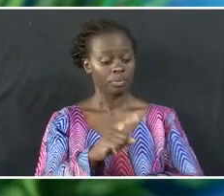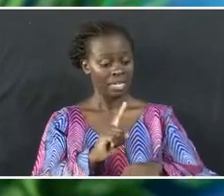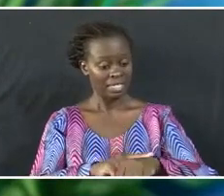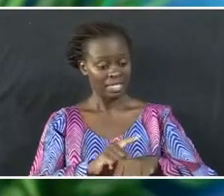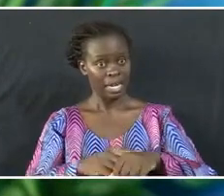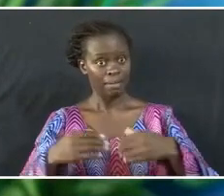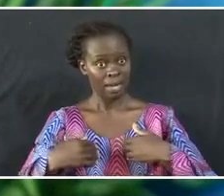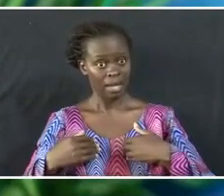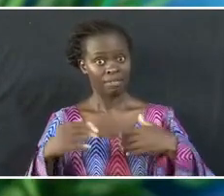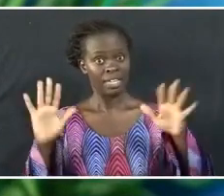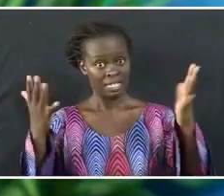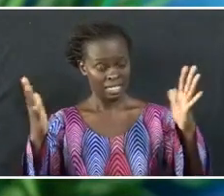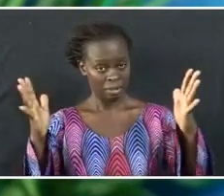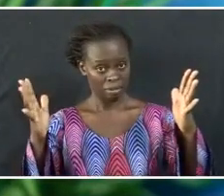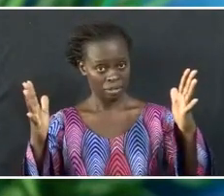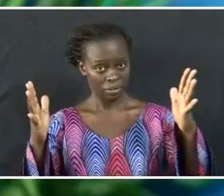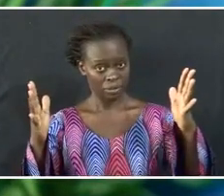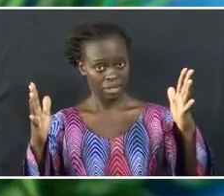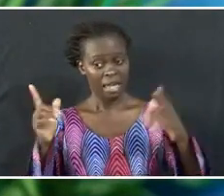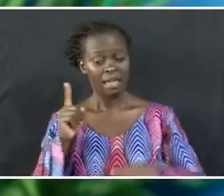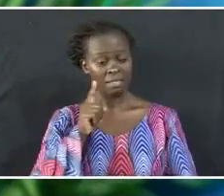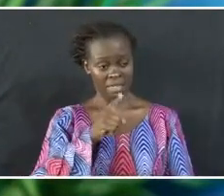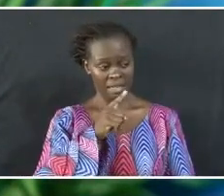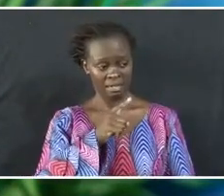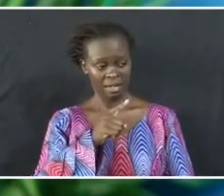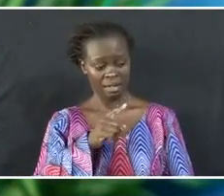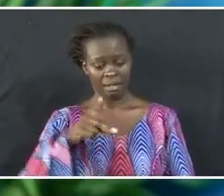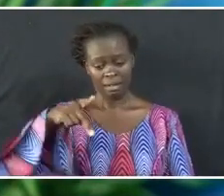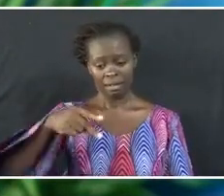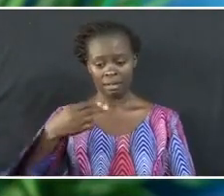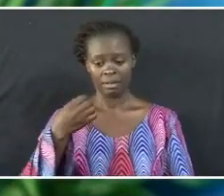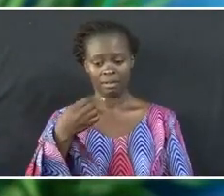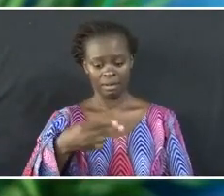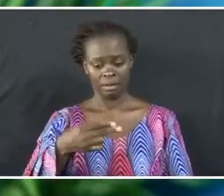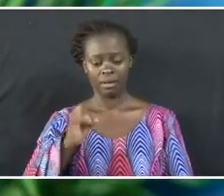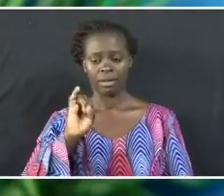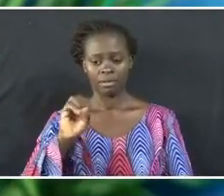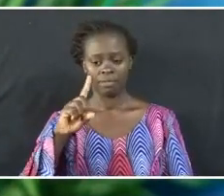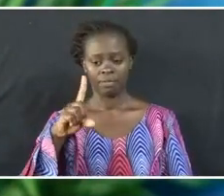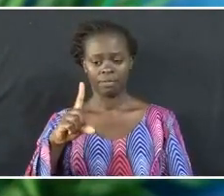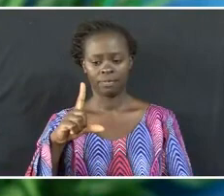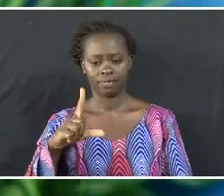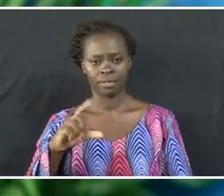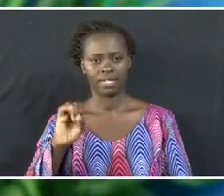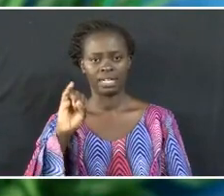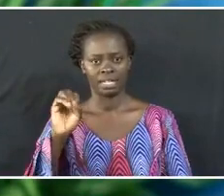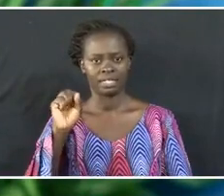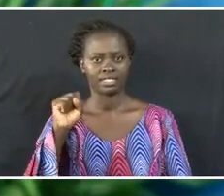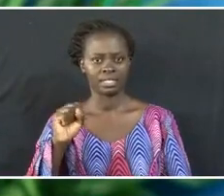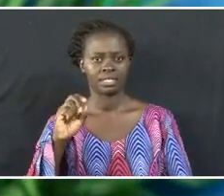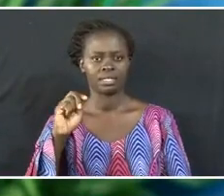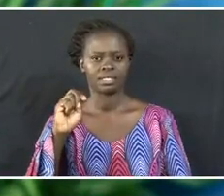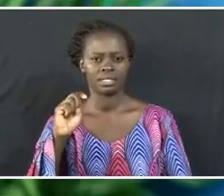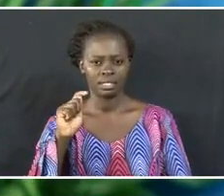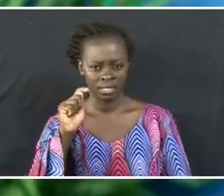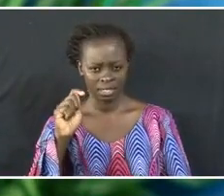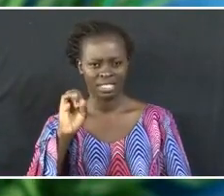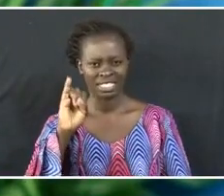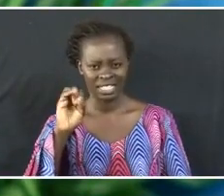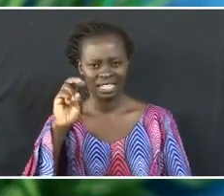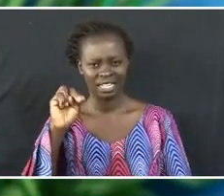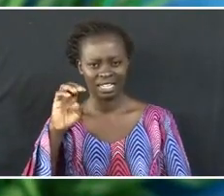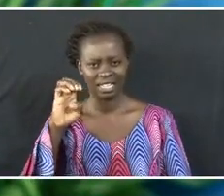celebrating Samson's capture. During the celebration, Samson was led from his prison